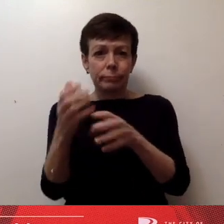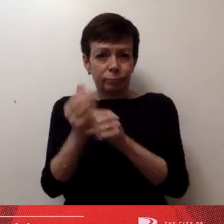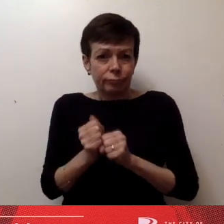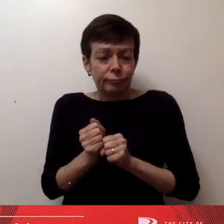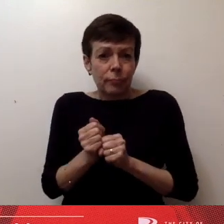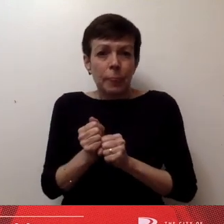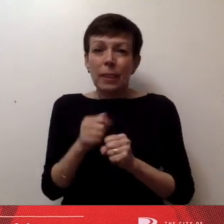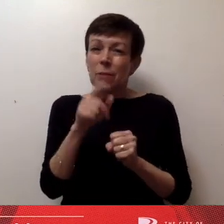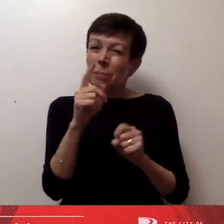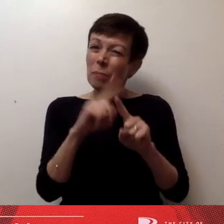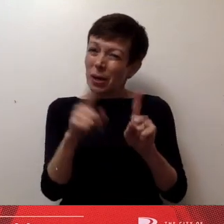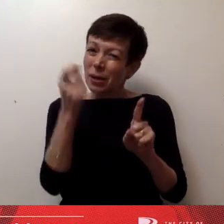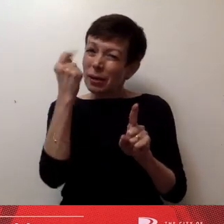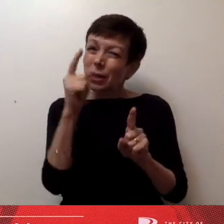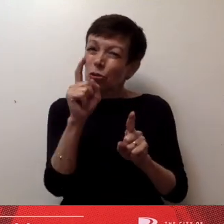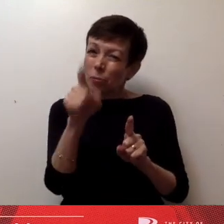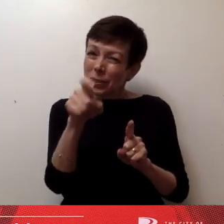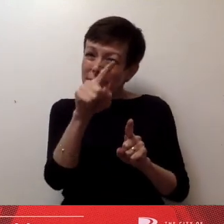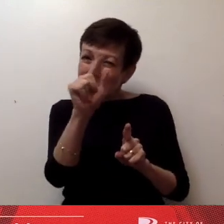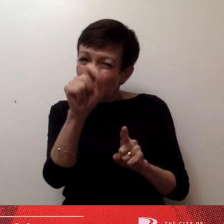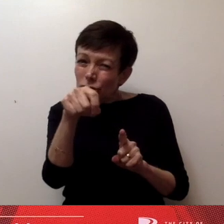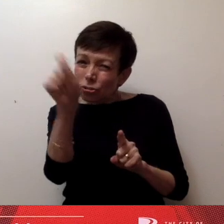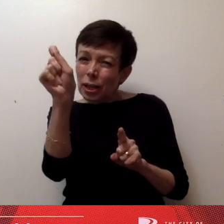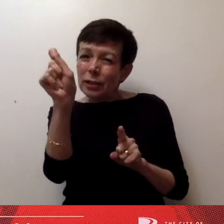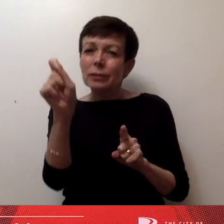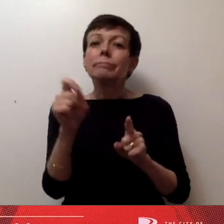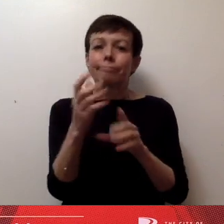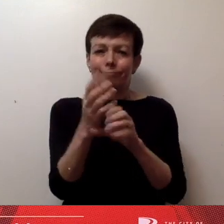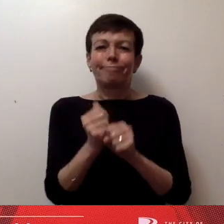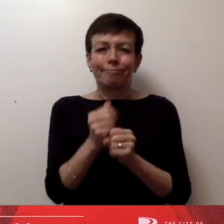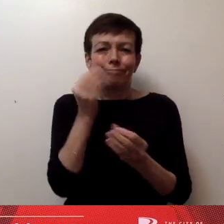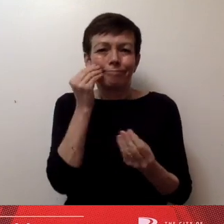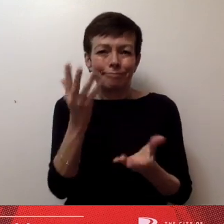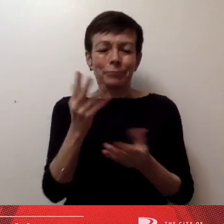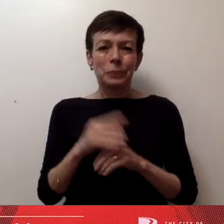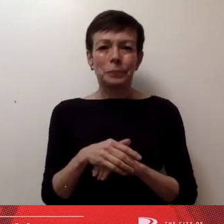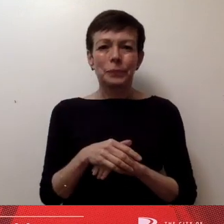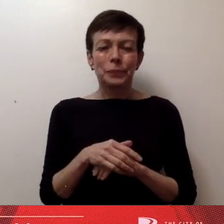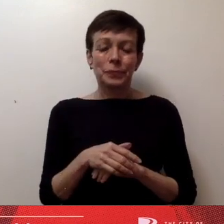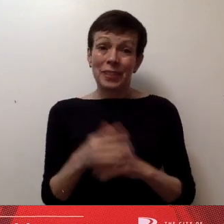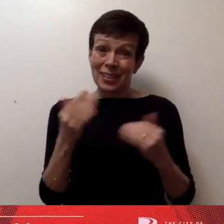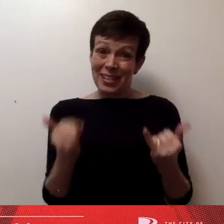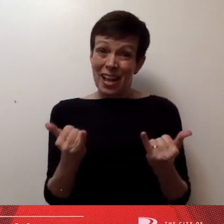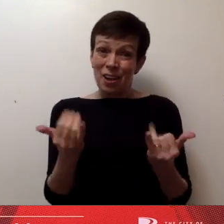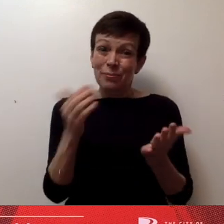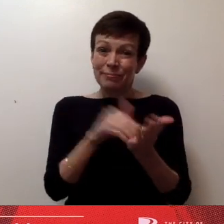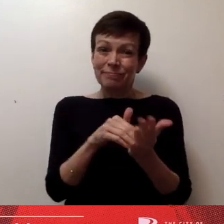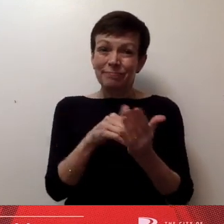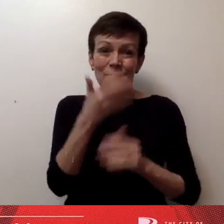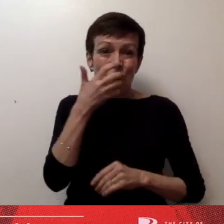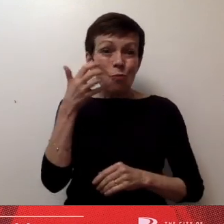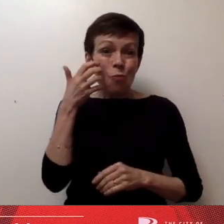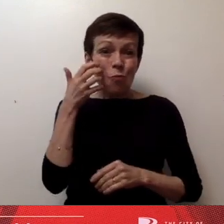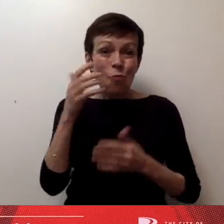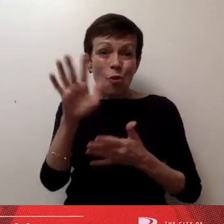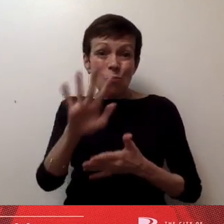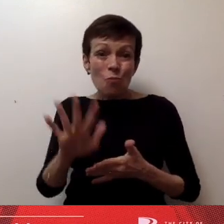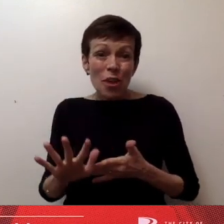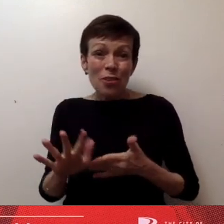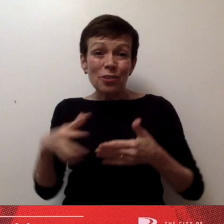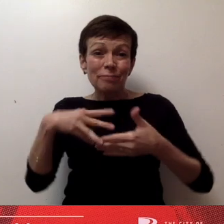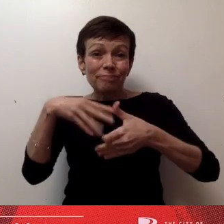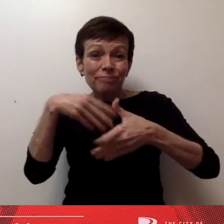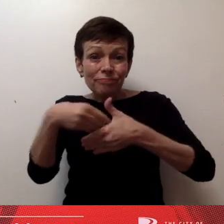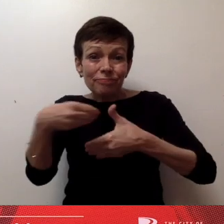those that information. So again, as we're experiencing warmer temperatures, we're fielding a lot of questions.